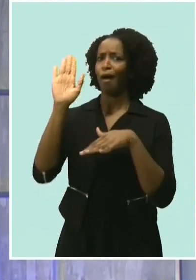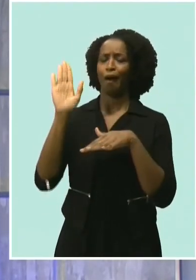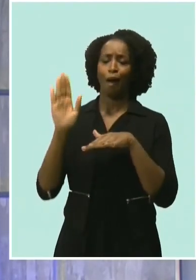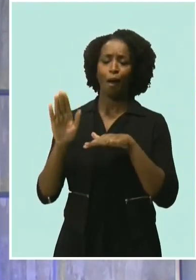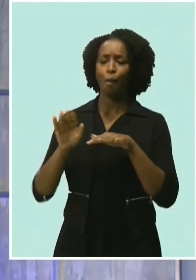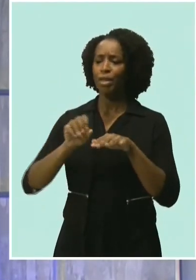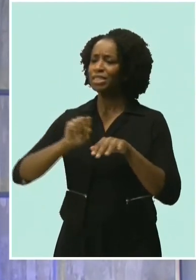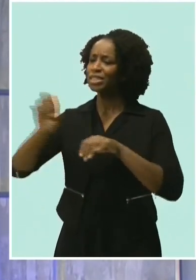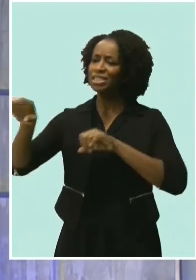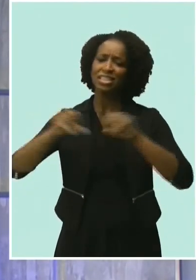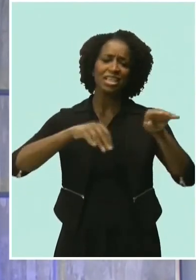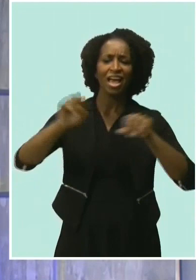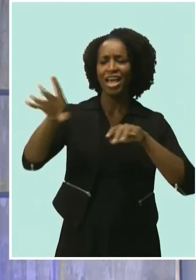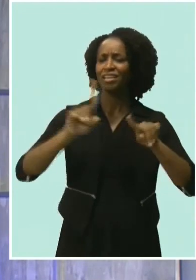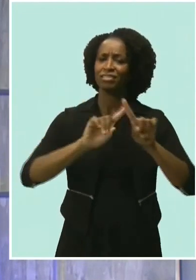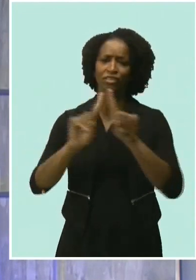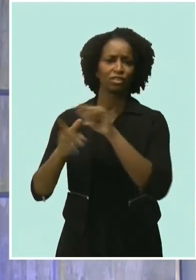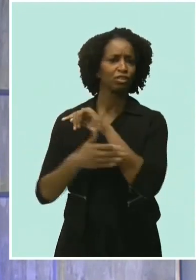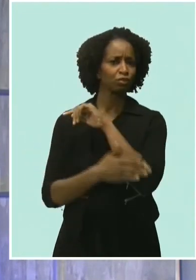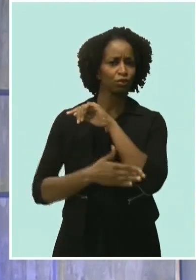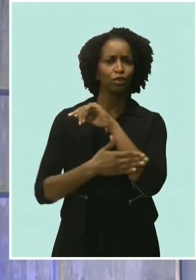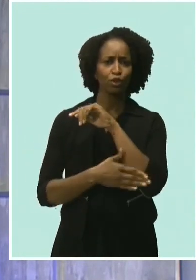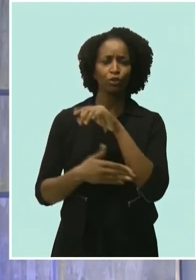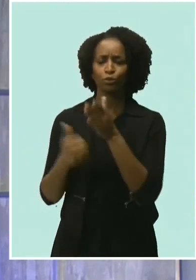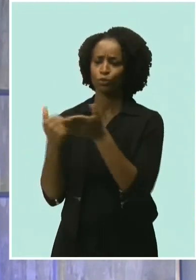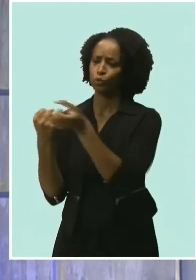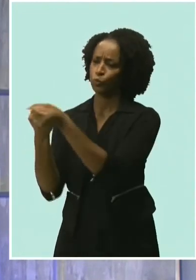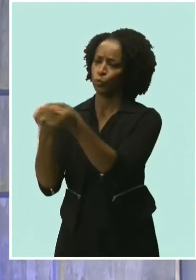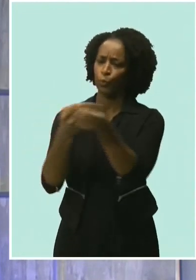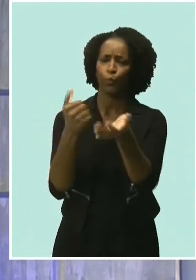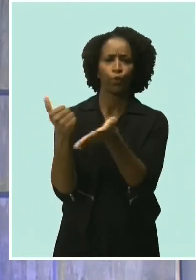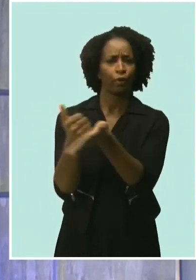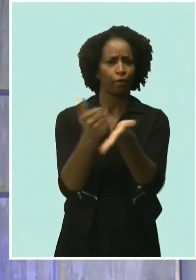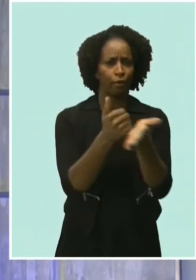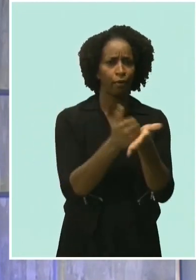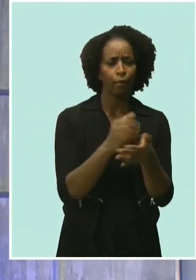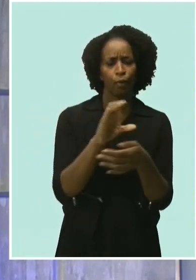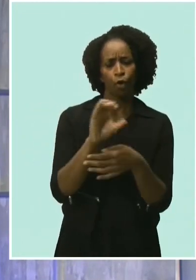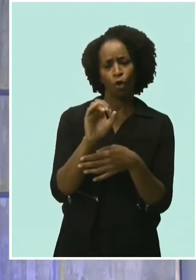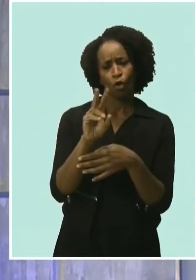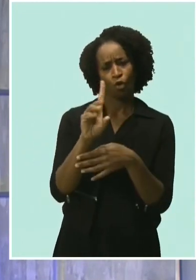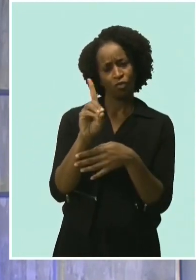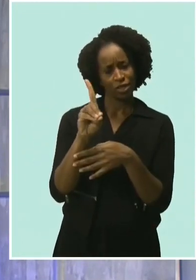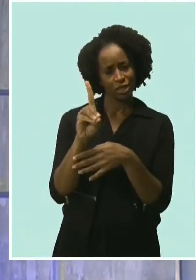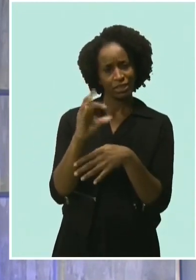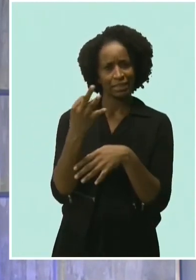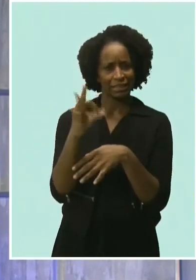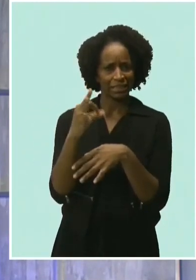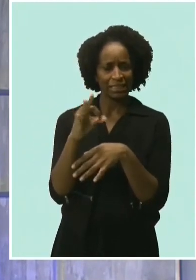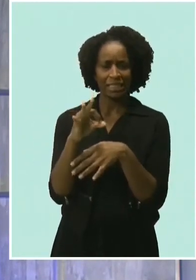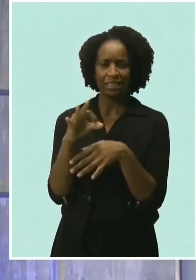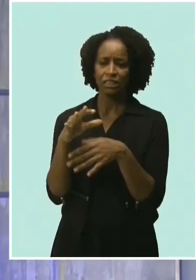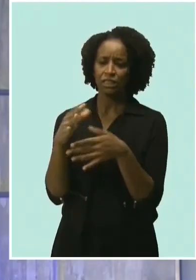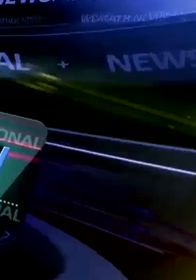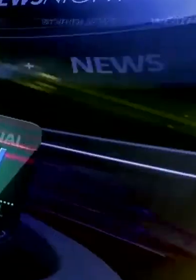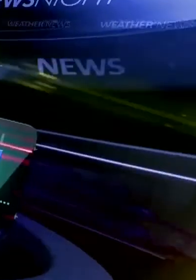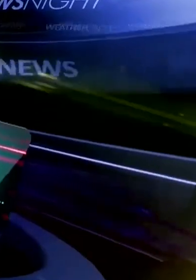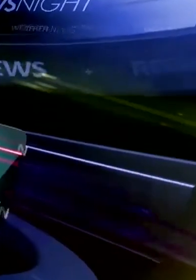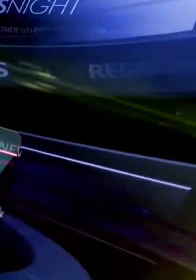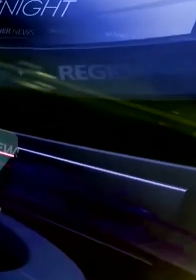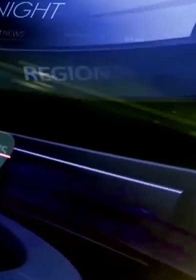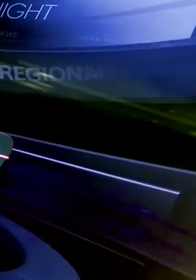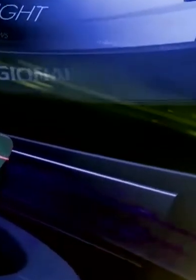huge success containing the virus domestically with a rigorous active screening campaign and strict restrictions.